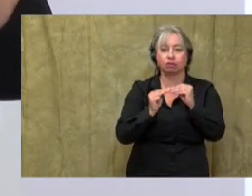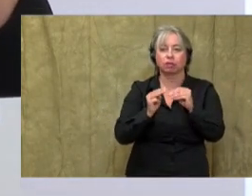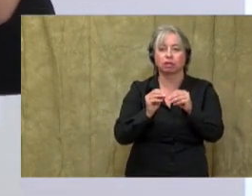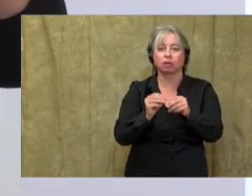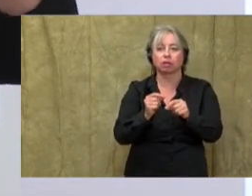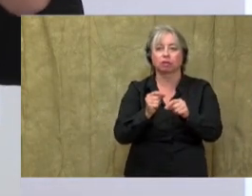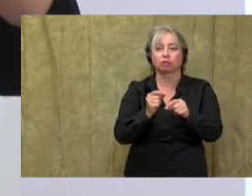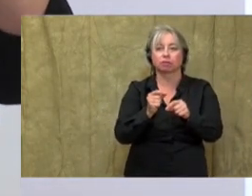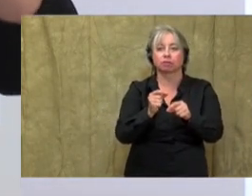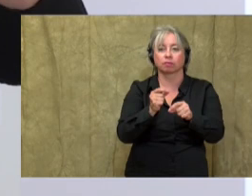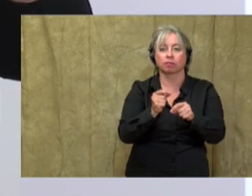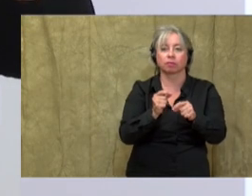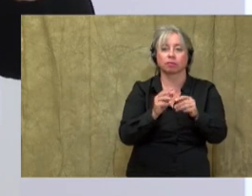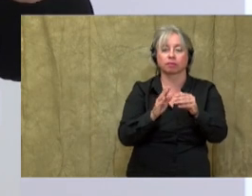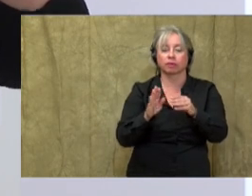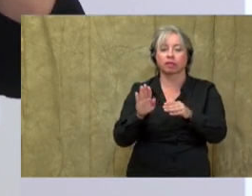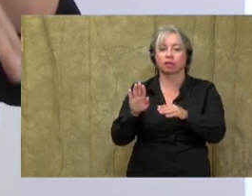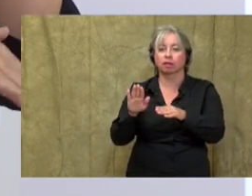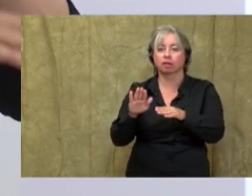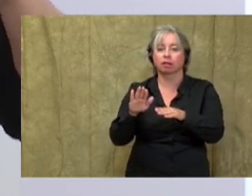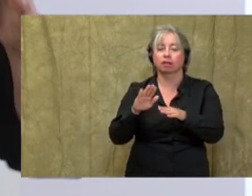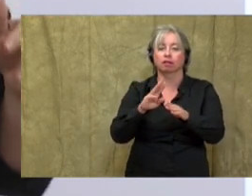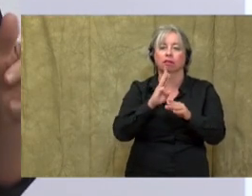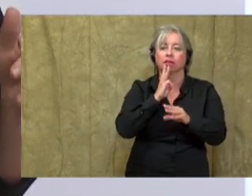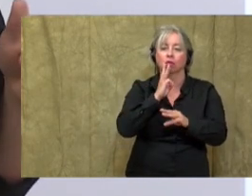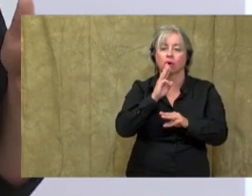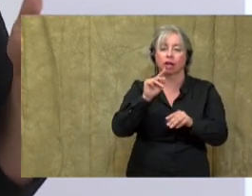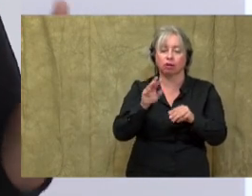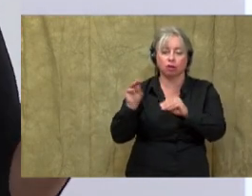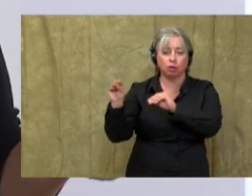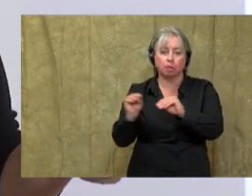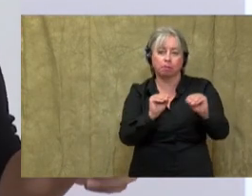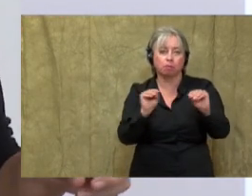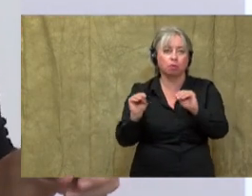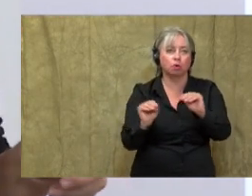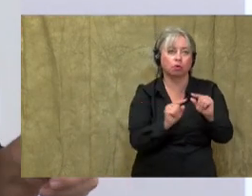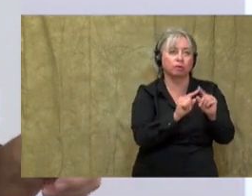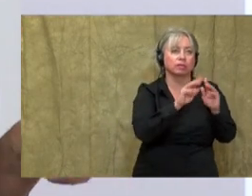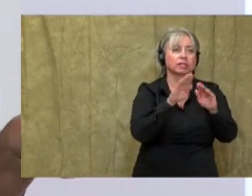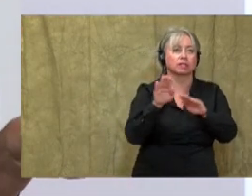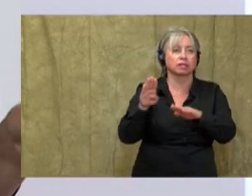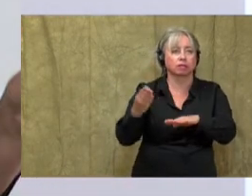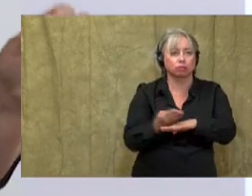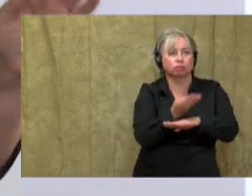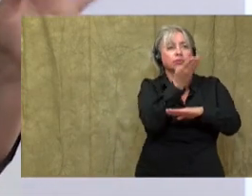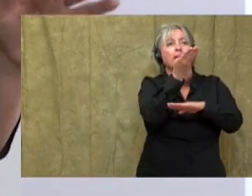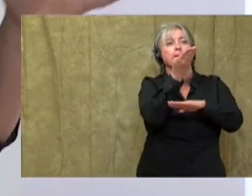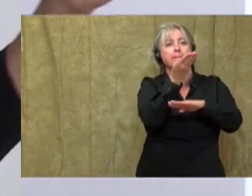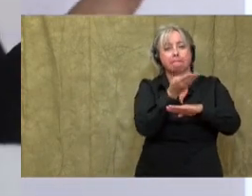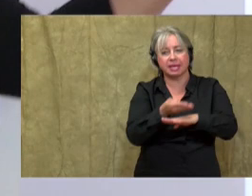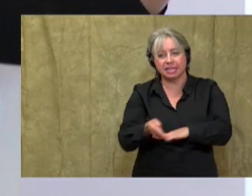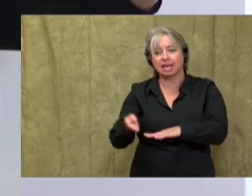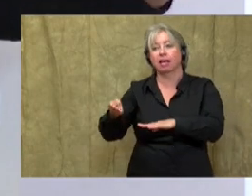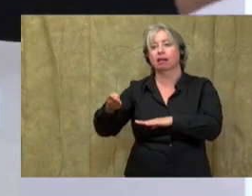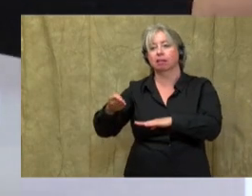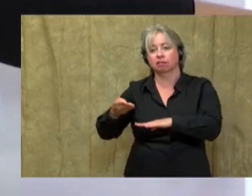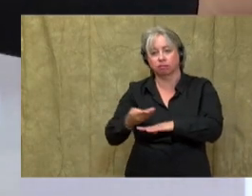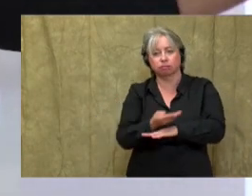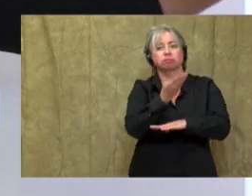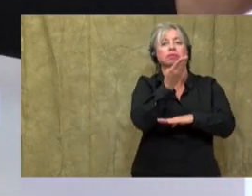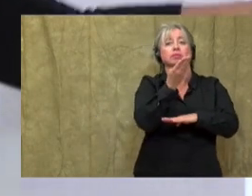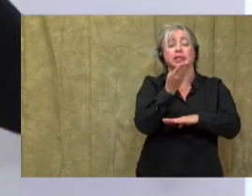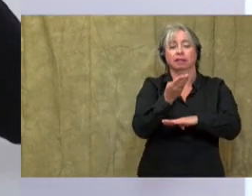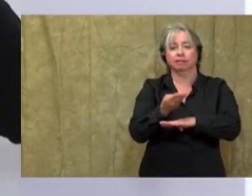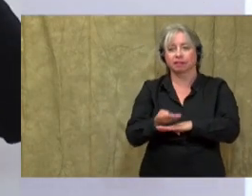water will go up and down. And I bet if you pay attention, especially this summer, if you've ever seen somebody in a